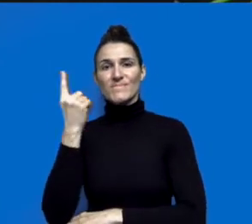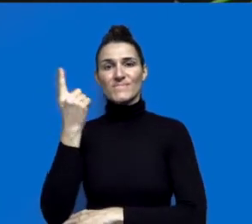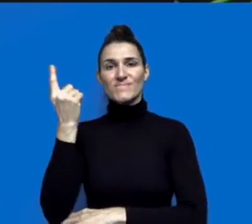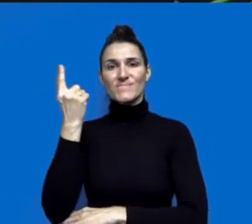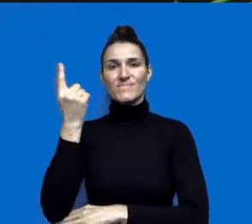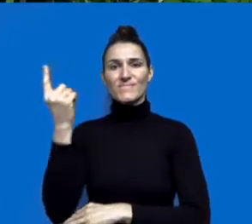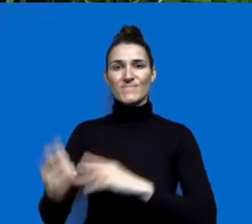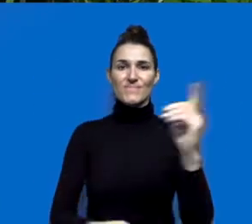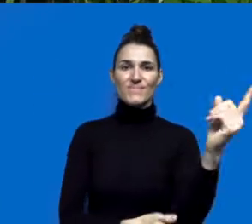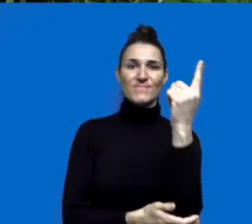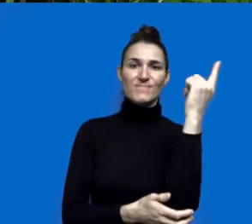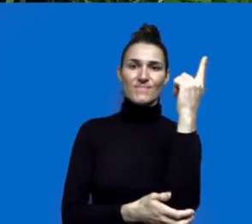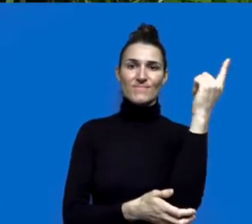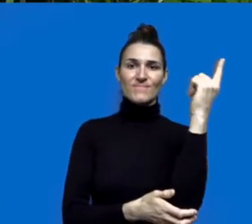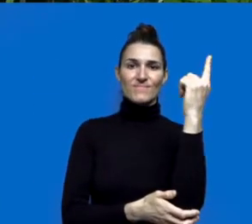salami,